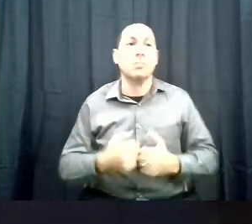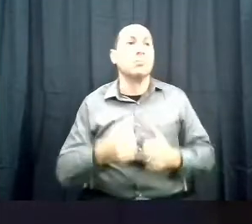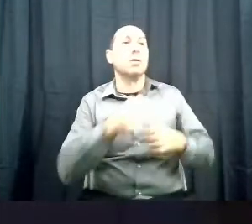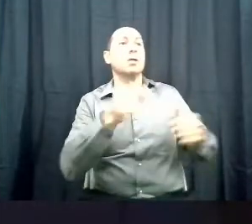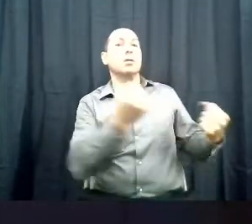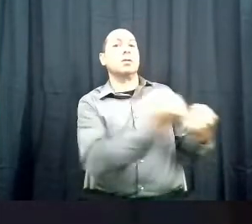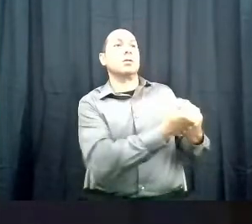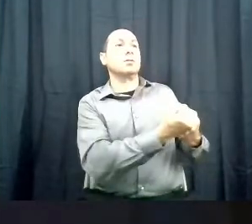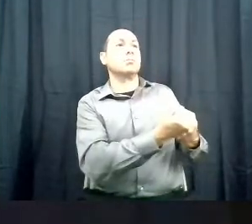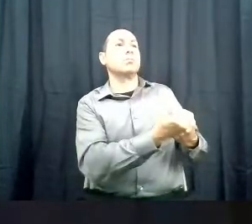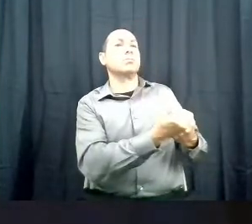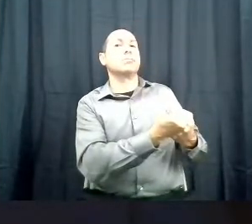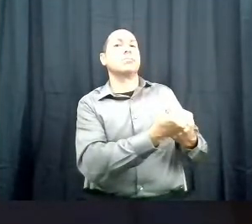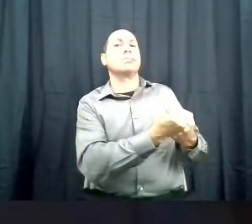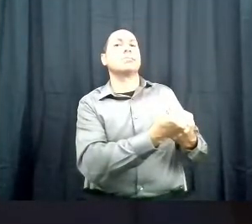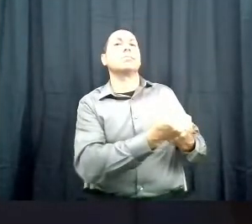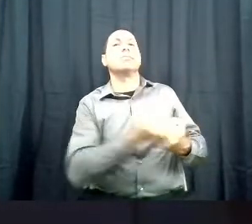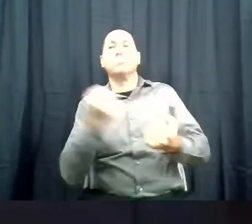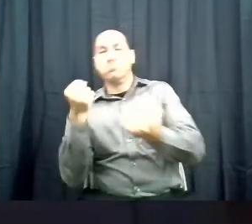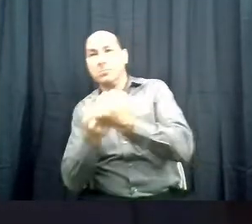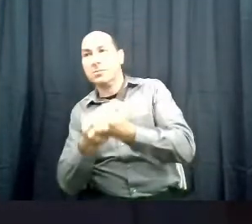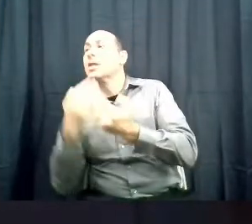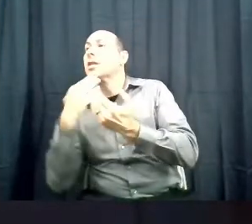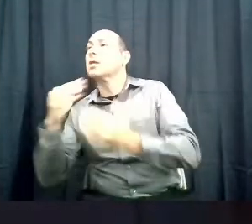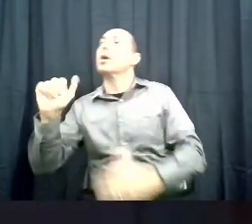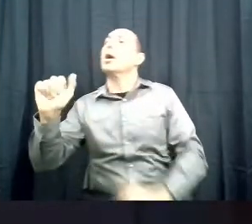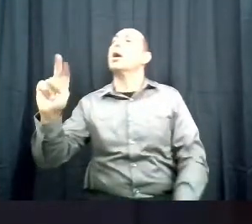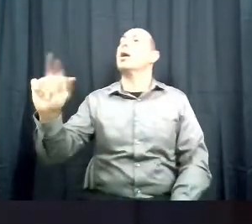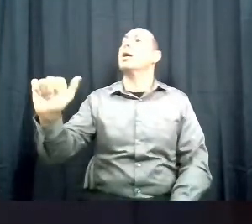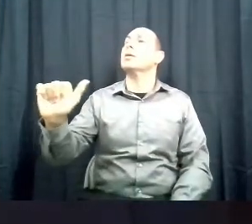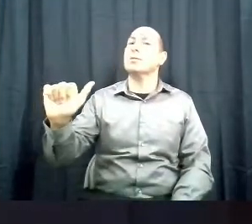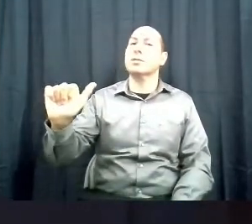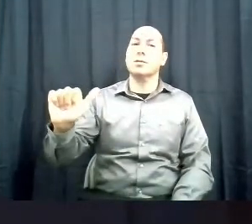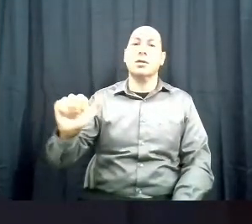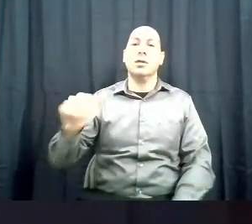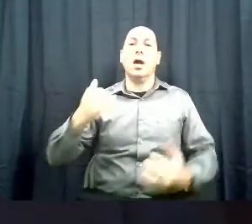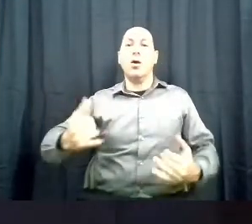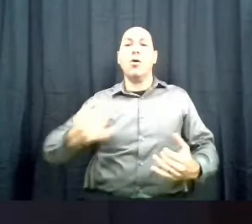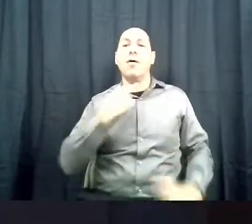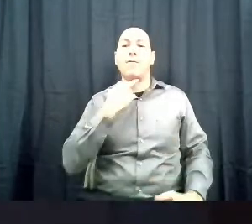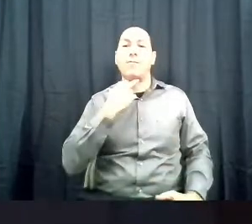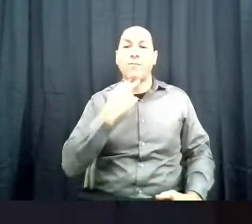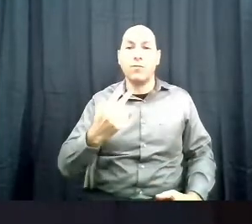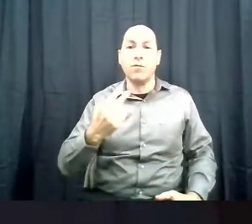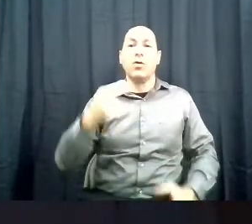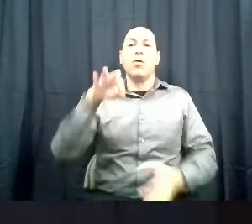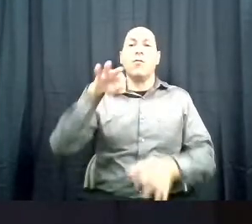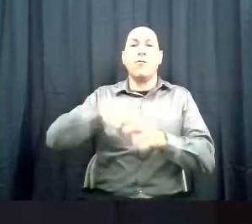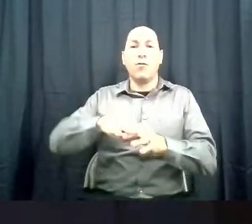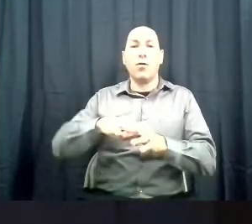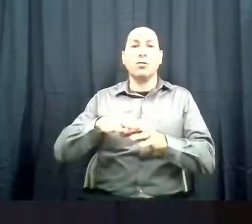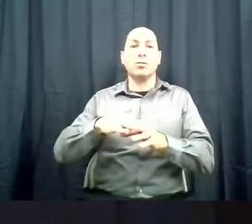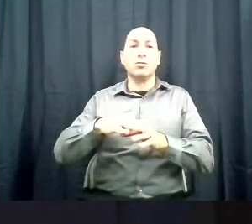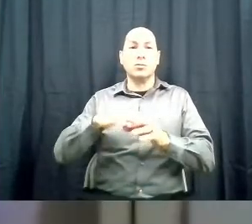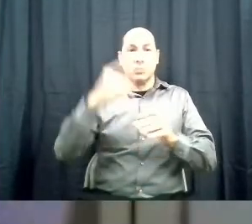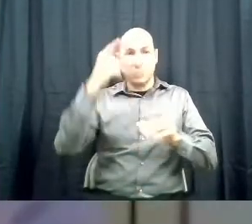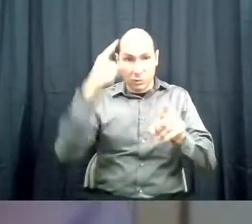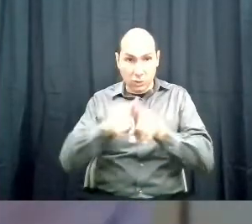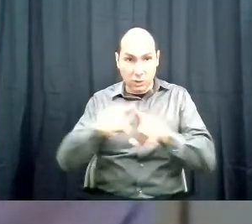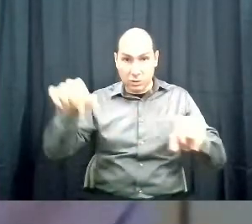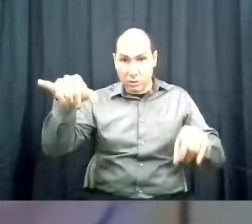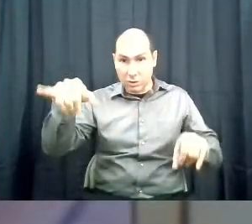second. Thank you, Ada. Take a voice vote. All in favor, say yes.